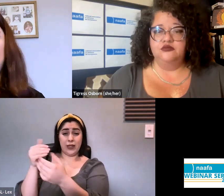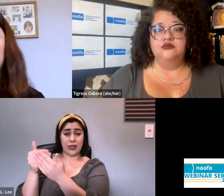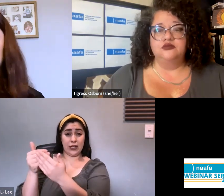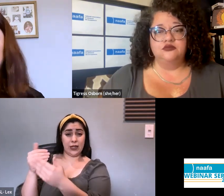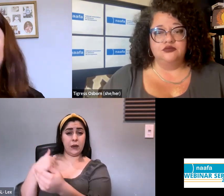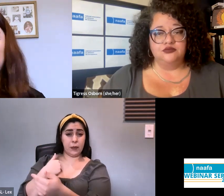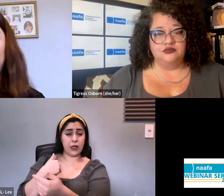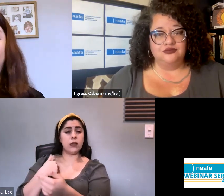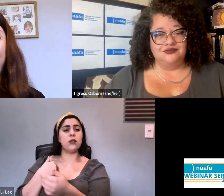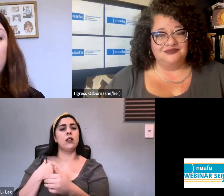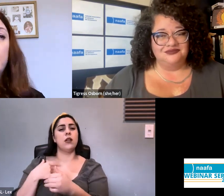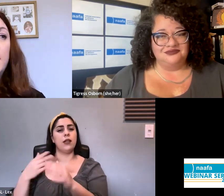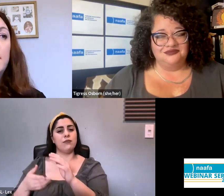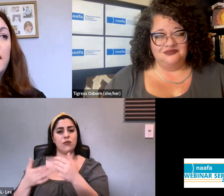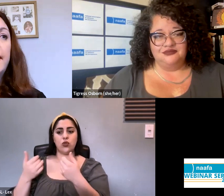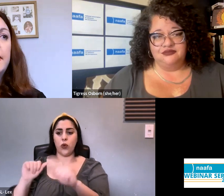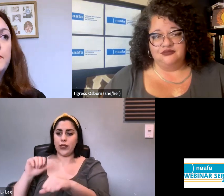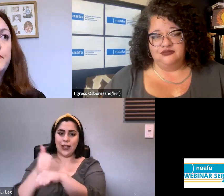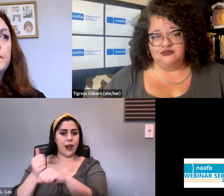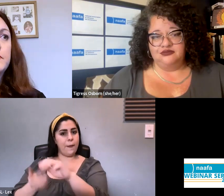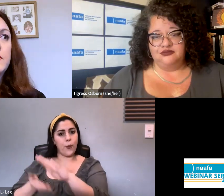that up and running here where I am.